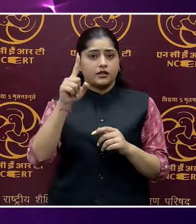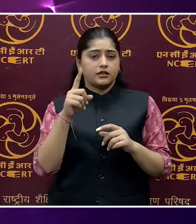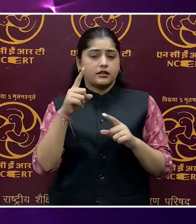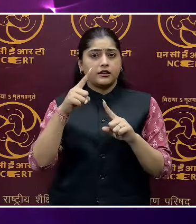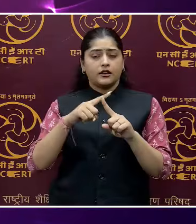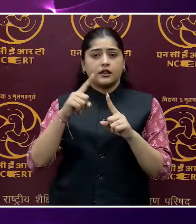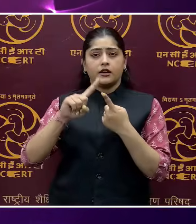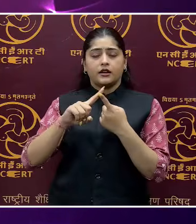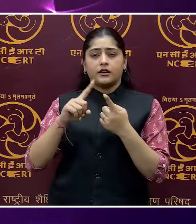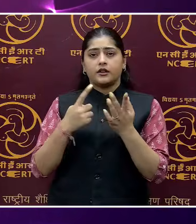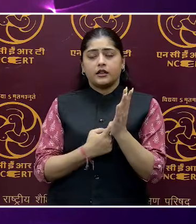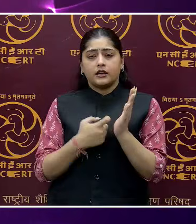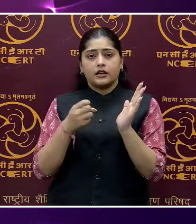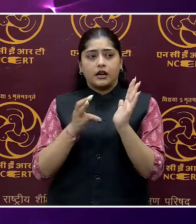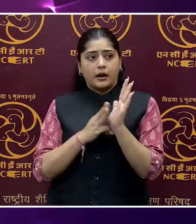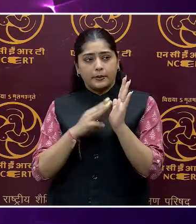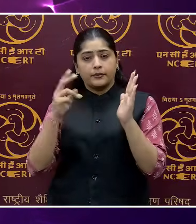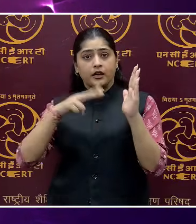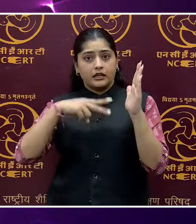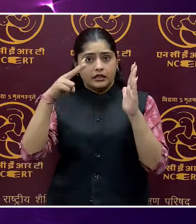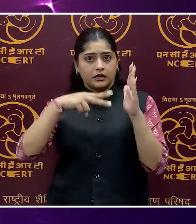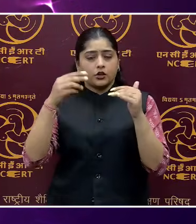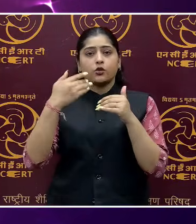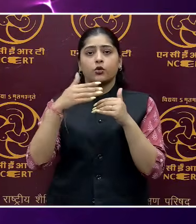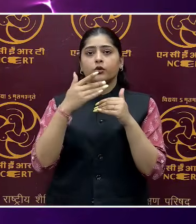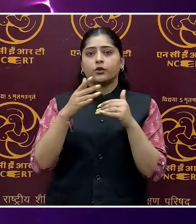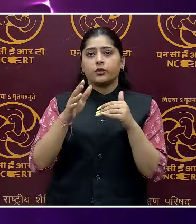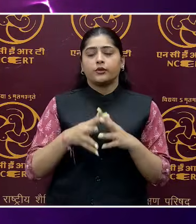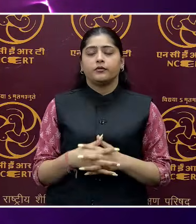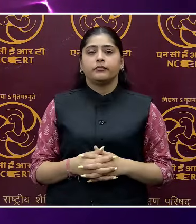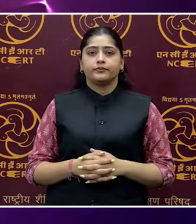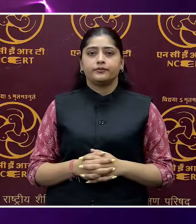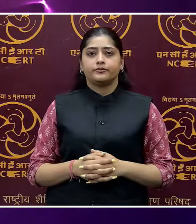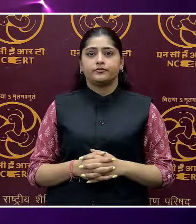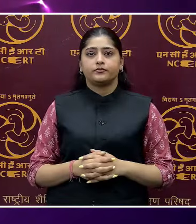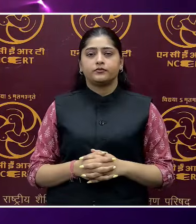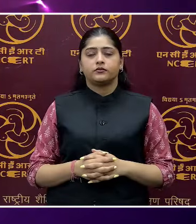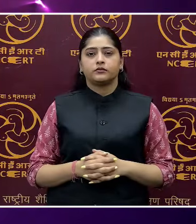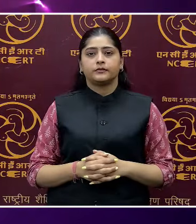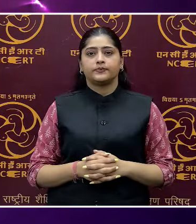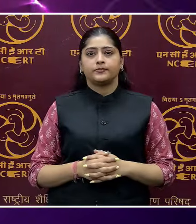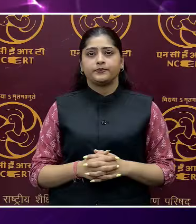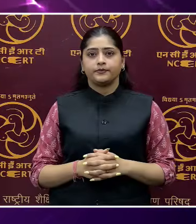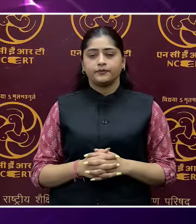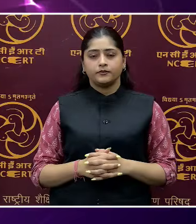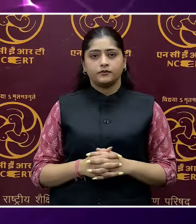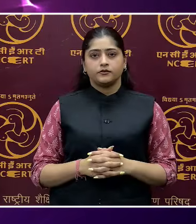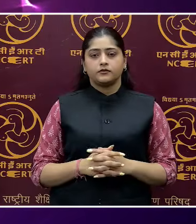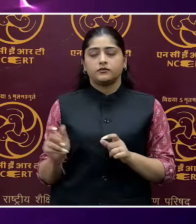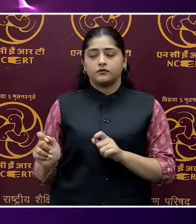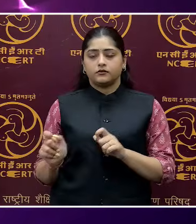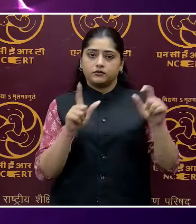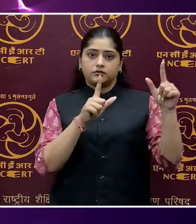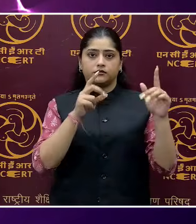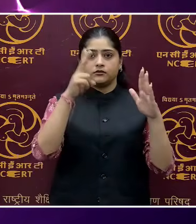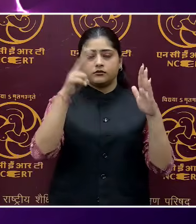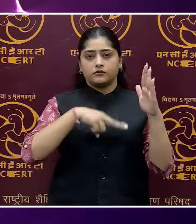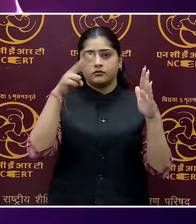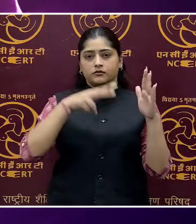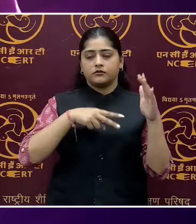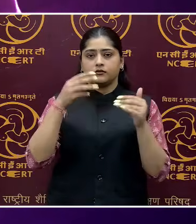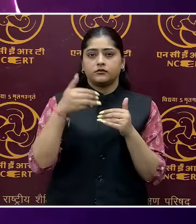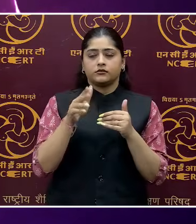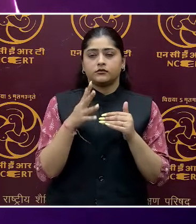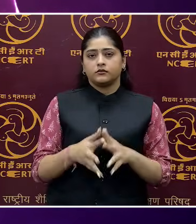compressibility refers to the amount that a given volume of a substance, whether solid, liquid or gas, decreases